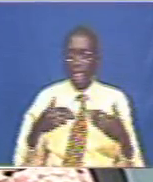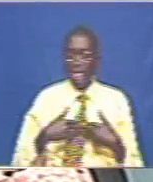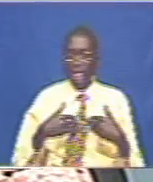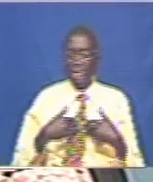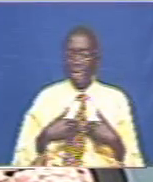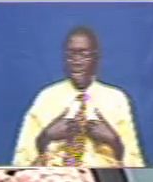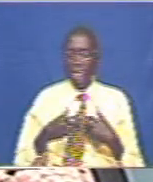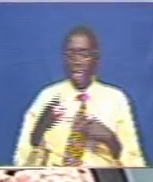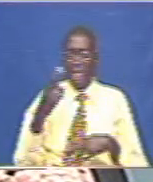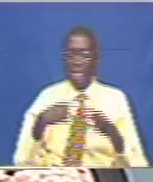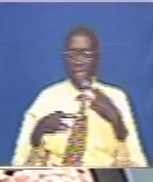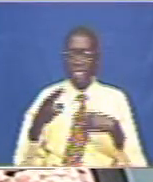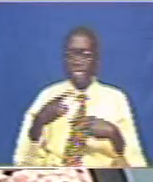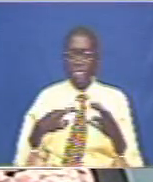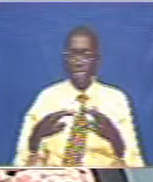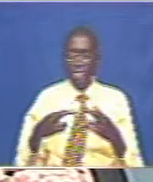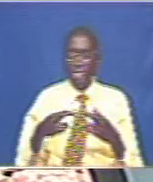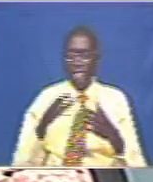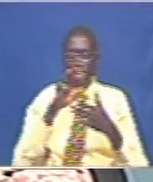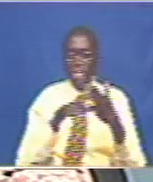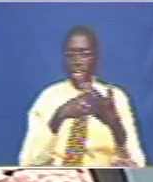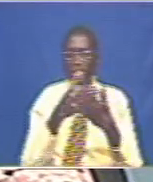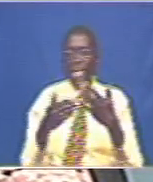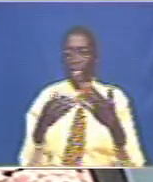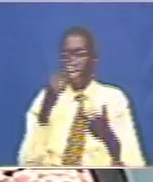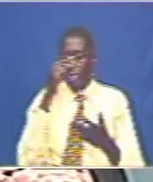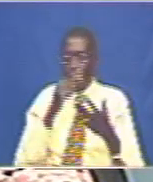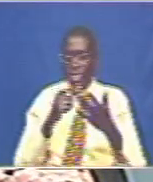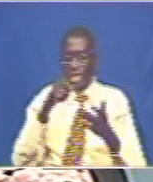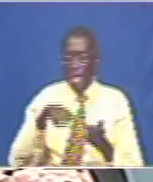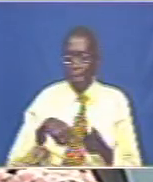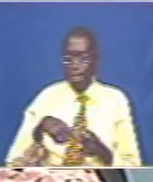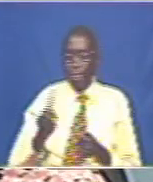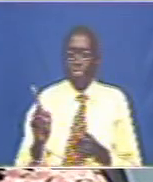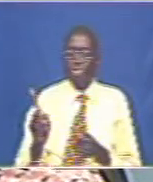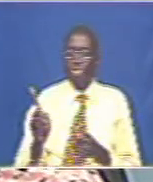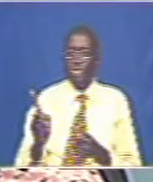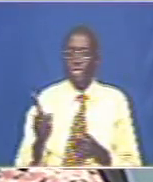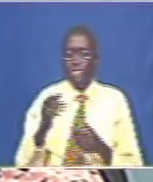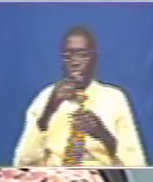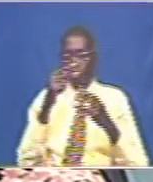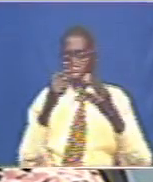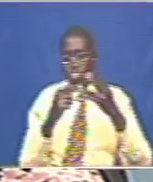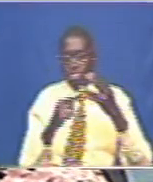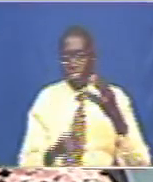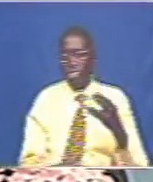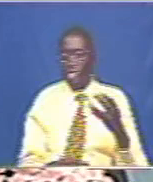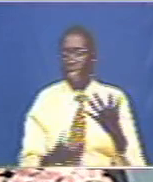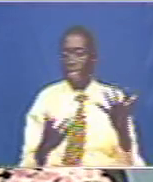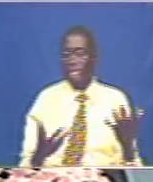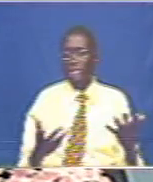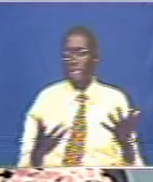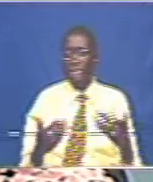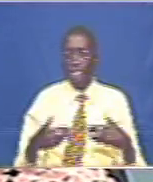the reviewed draft policy approved, because it's addressing all these areas. Matters to do with the